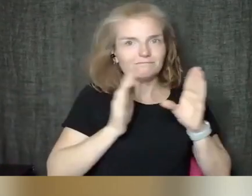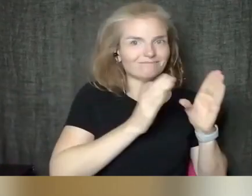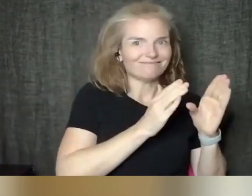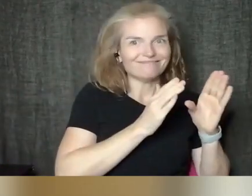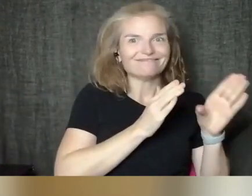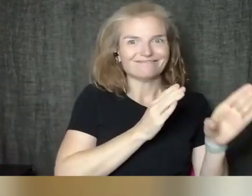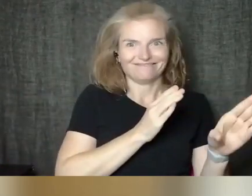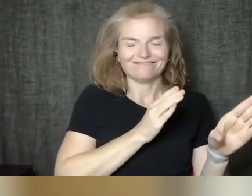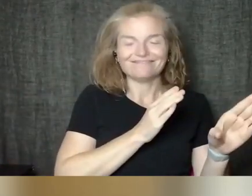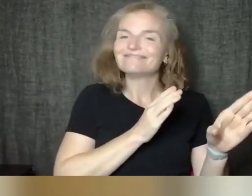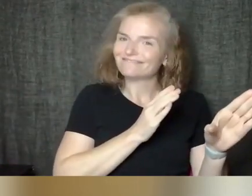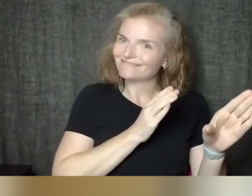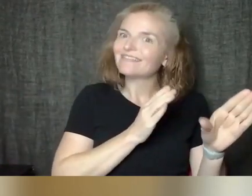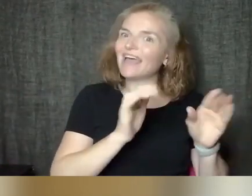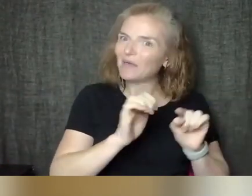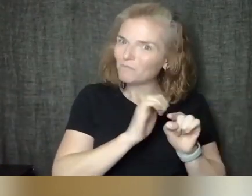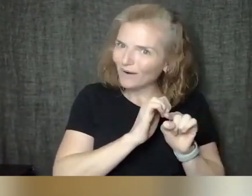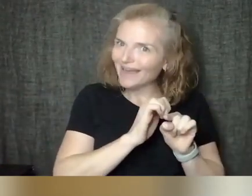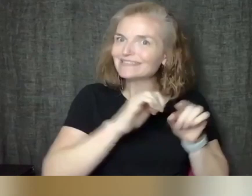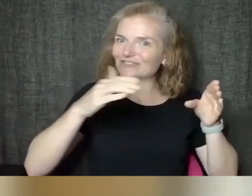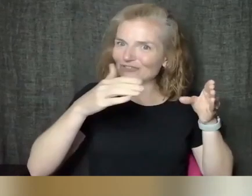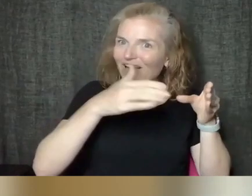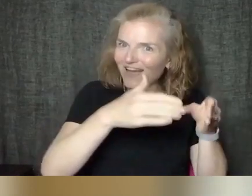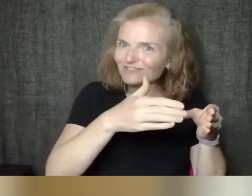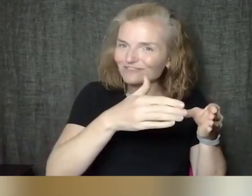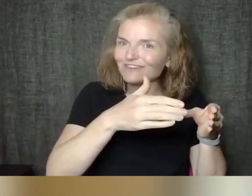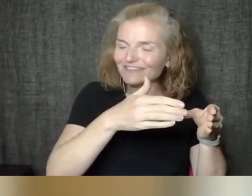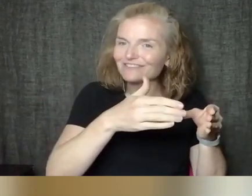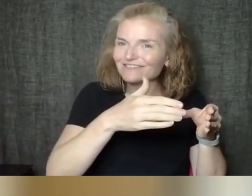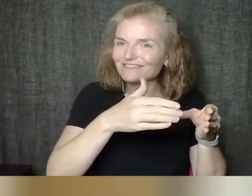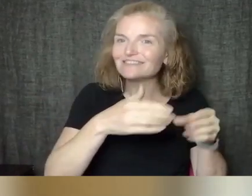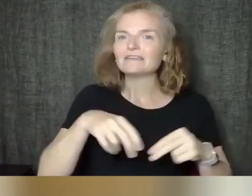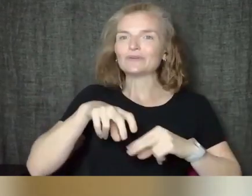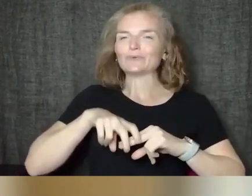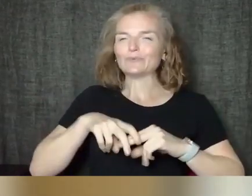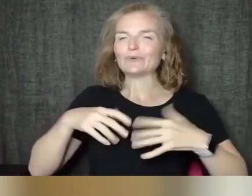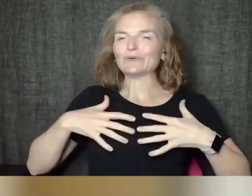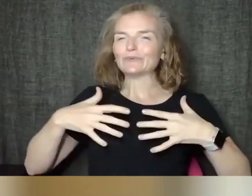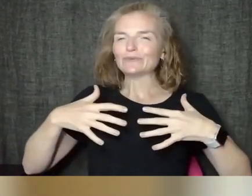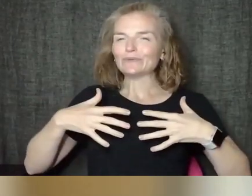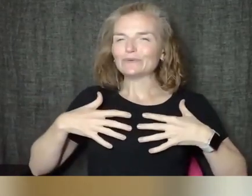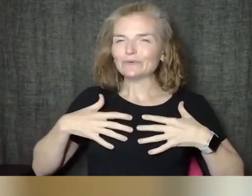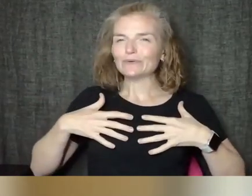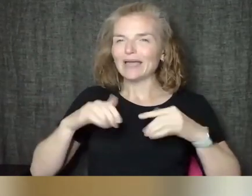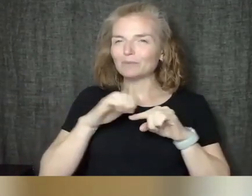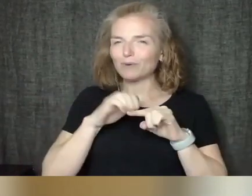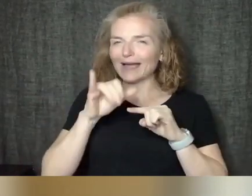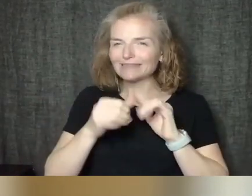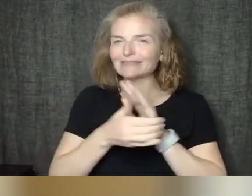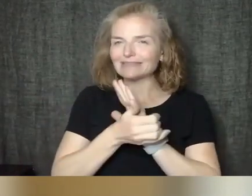and build the concentration with sitting and breathing as an object, for example.